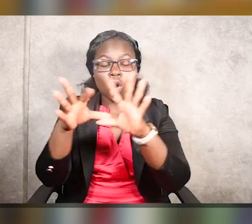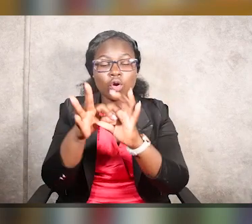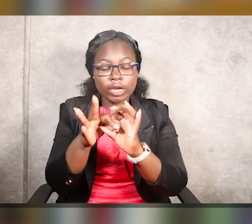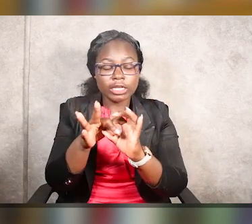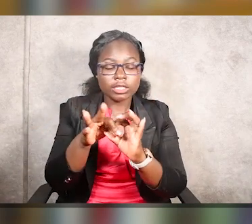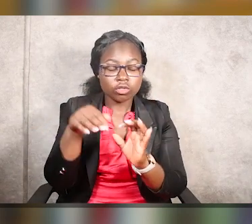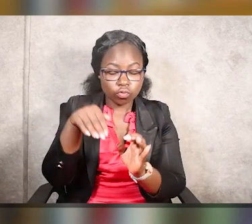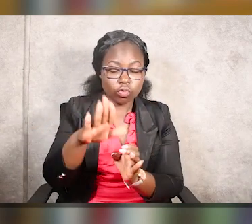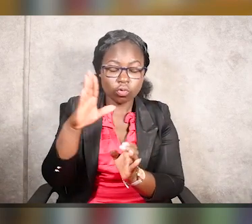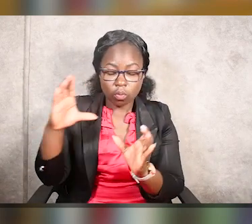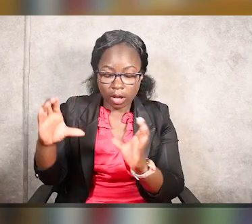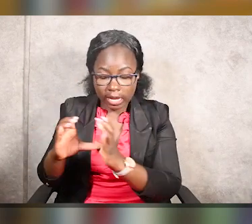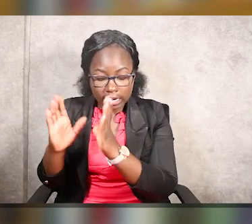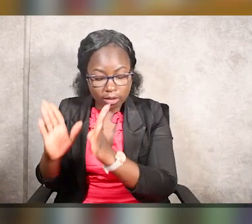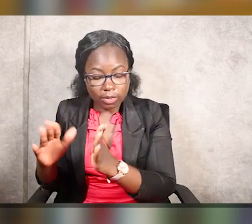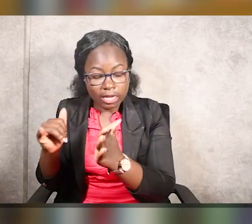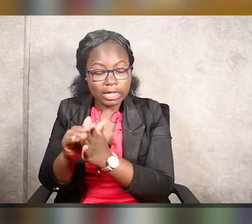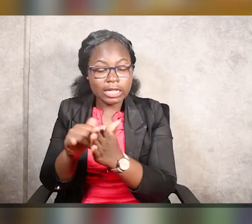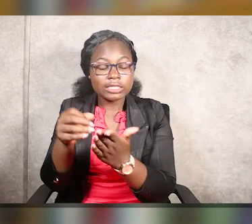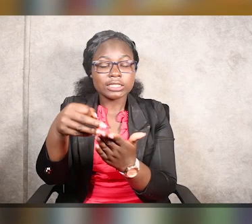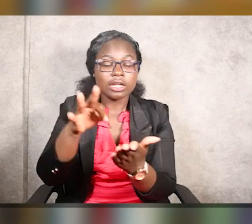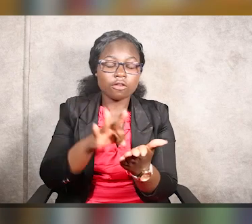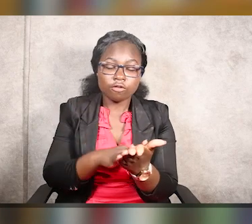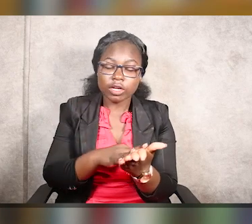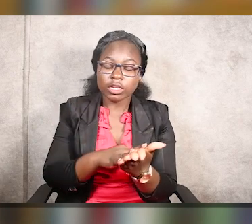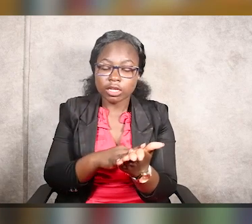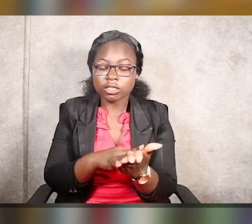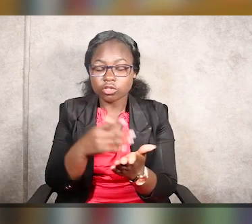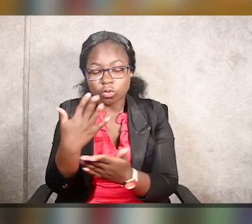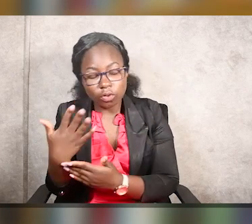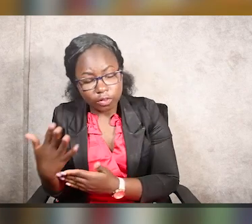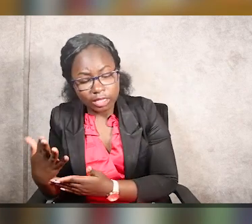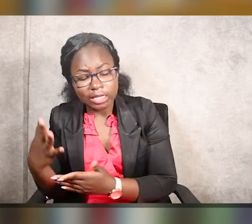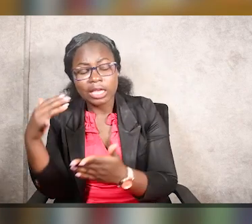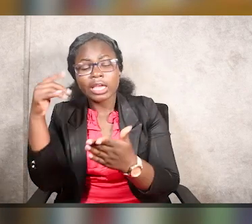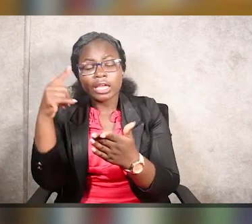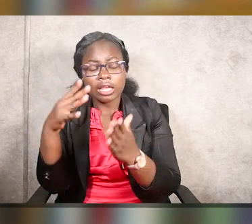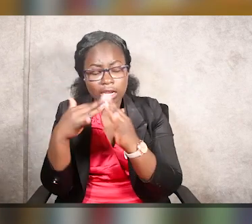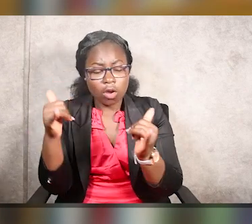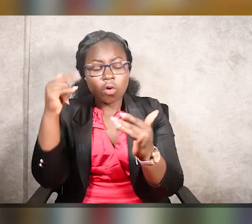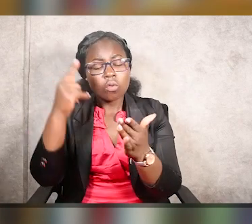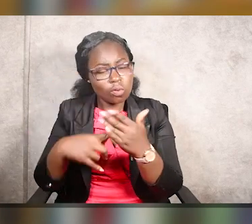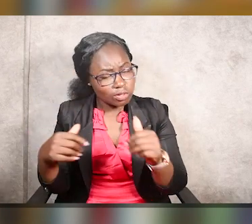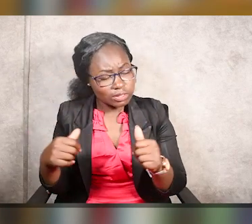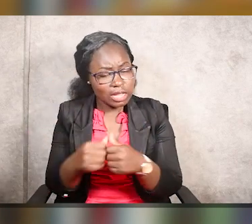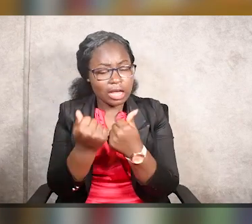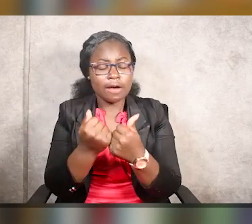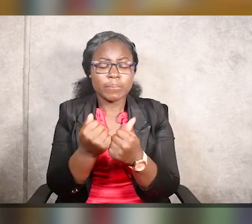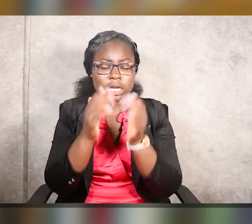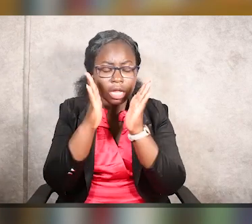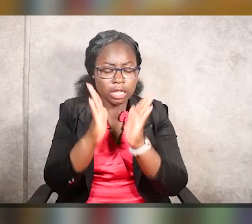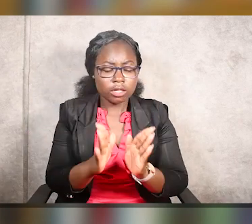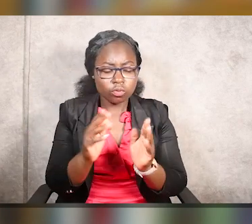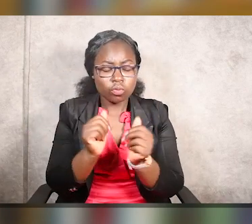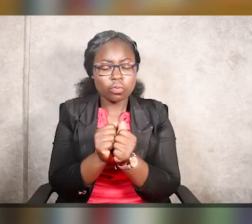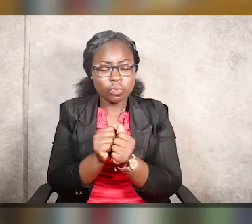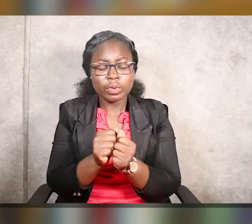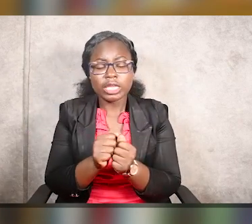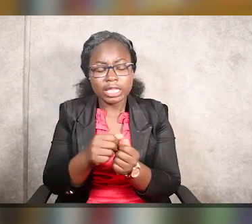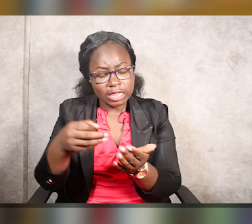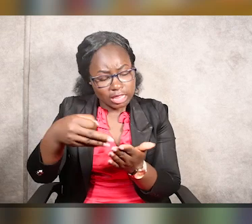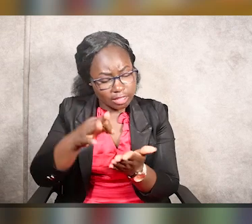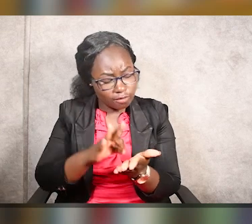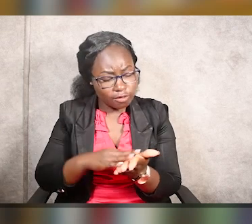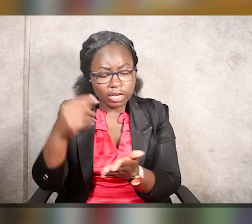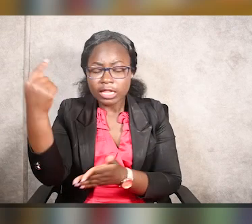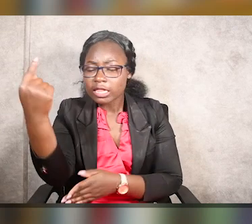your company. That is a financial instrument. So what has happened? The person with surplus funds has